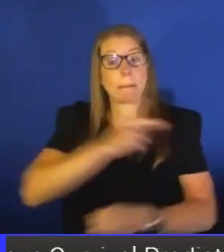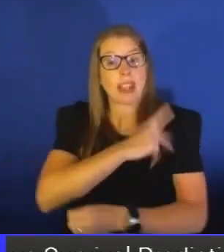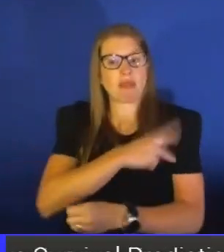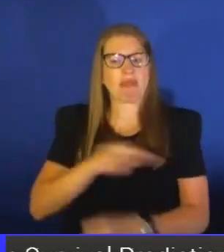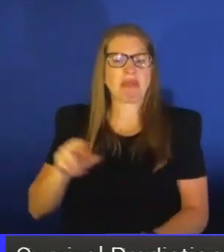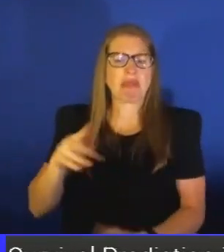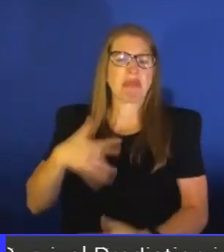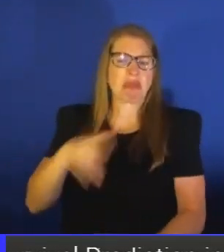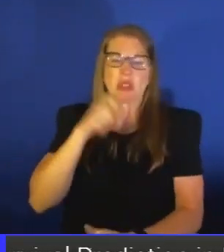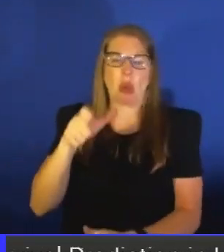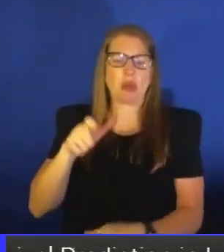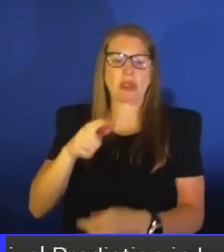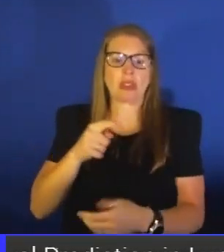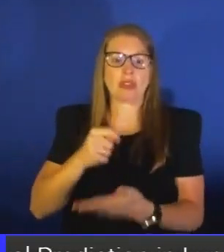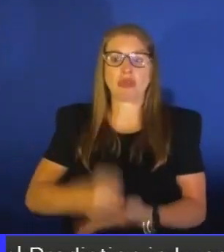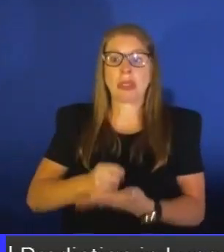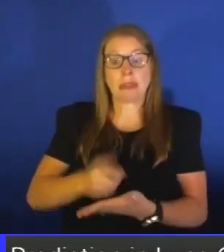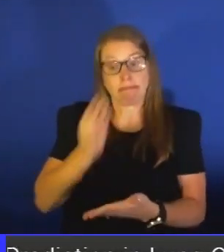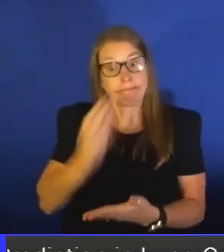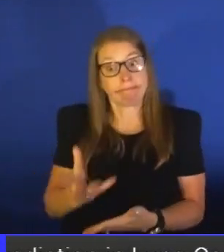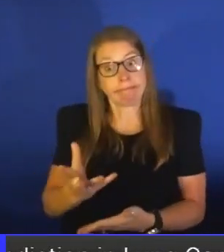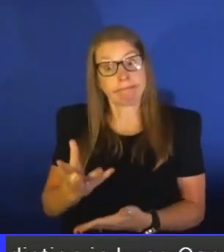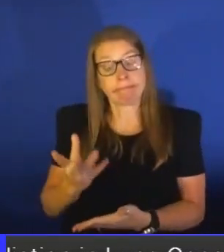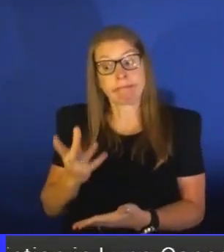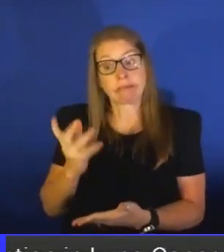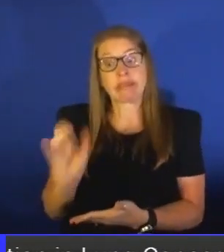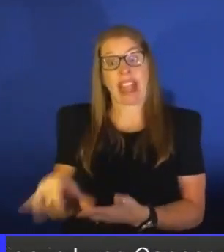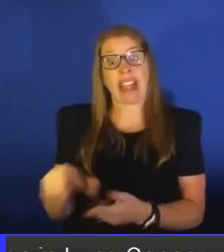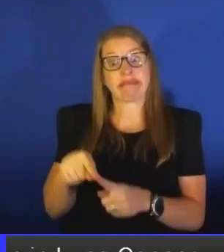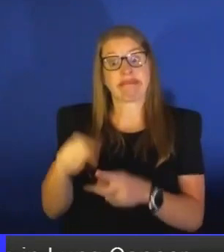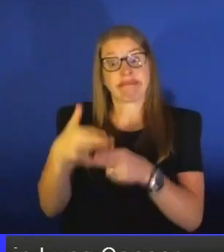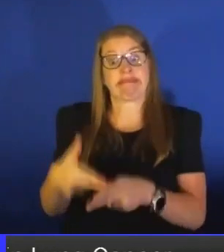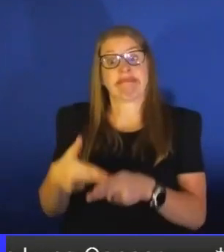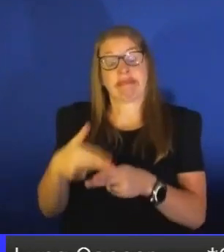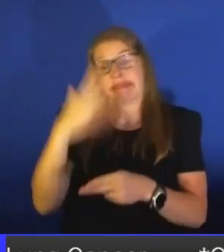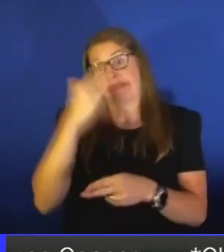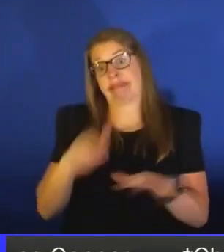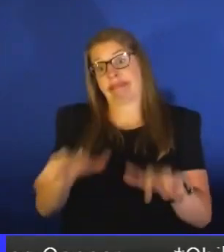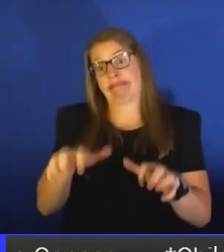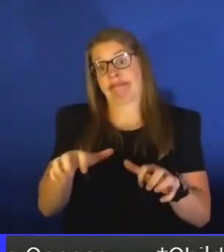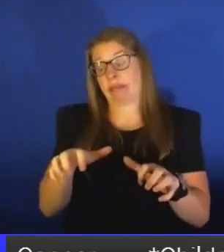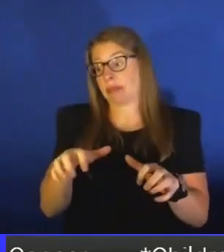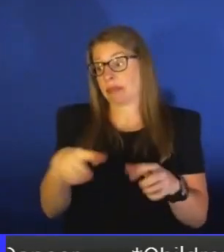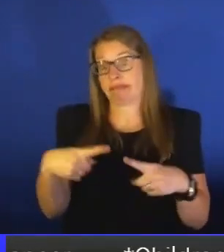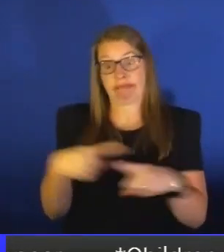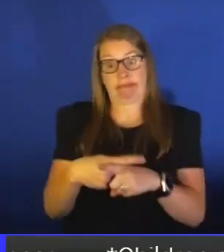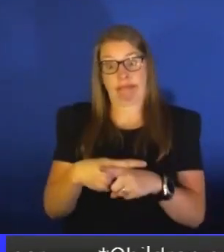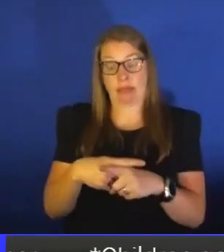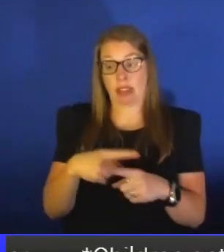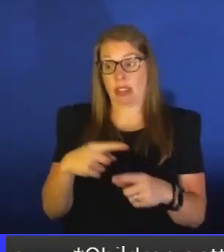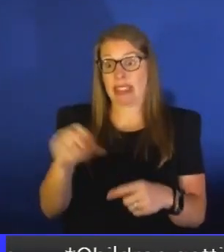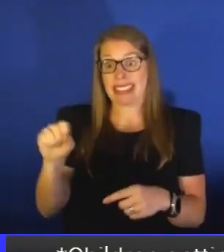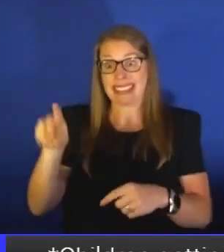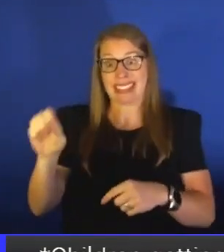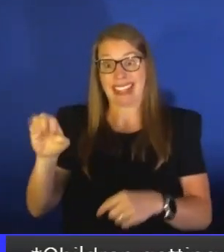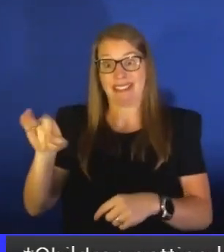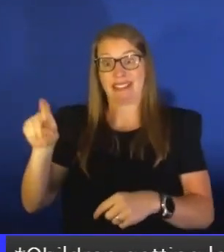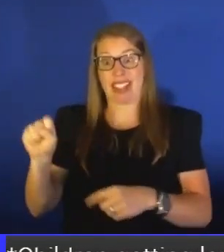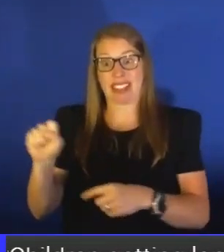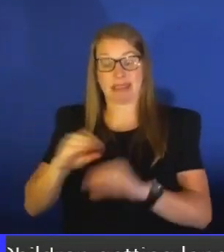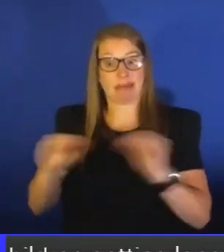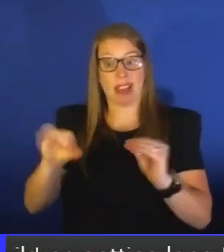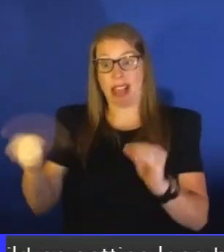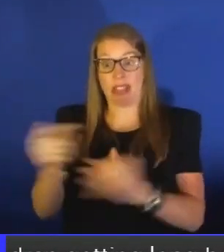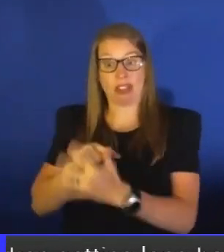you tell them, hey, that's what it is. There's no adverse consequences, nothing else. But there's been a couple times I've had to